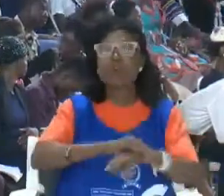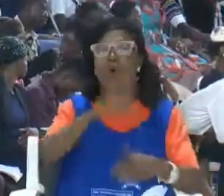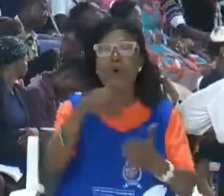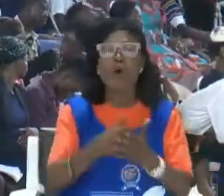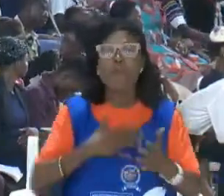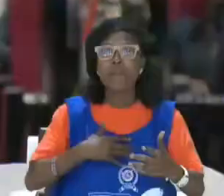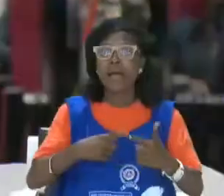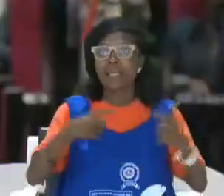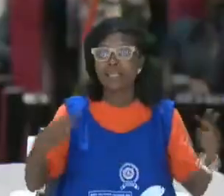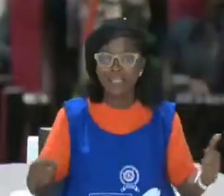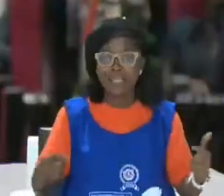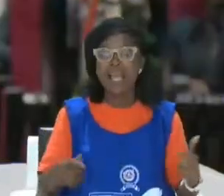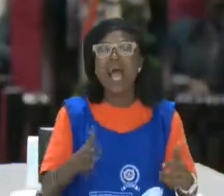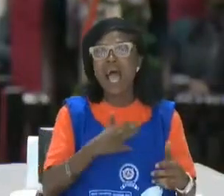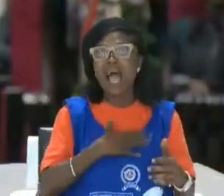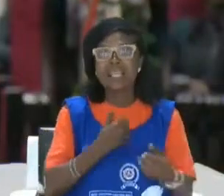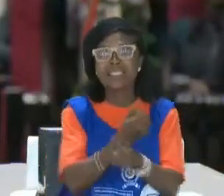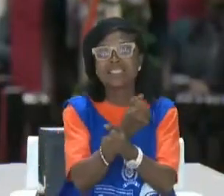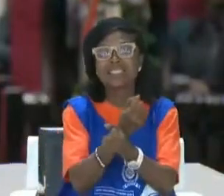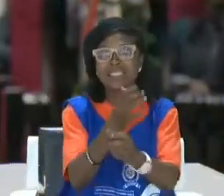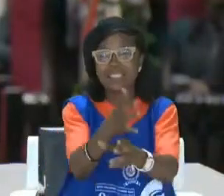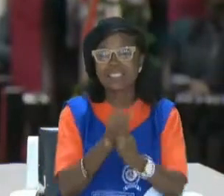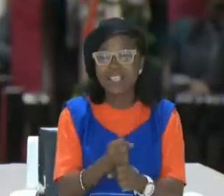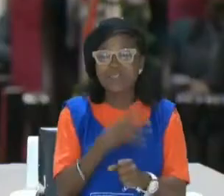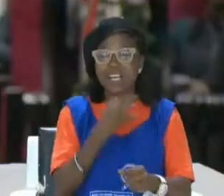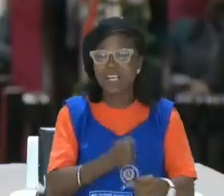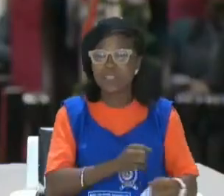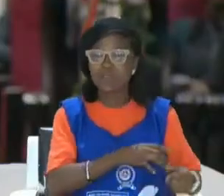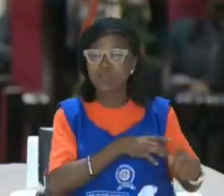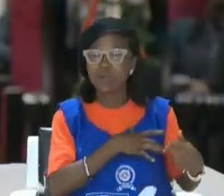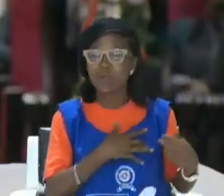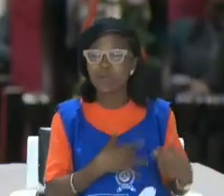and save their souls?